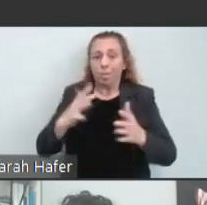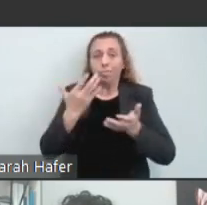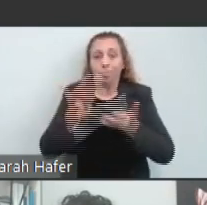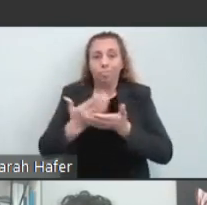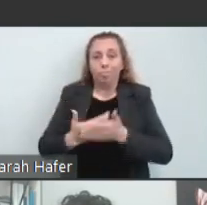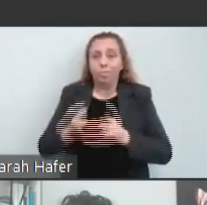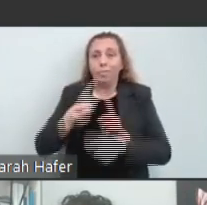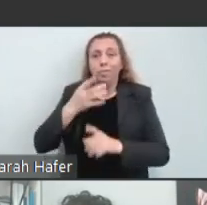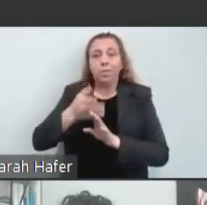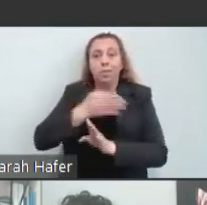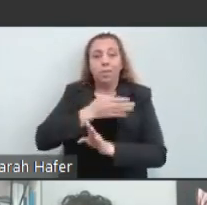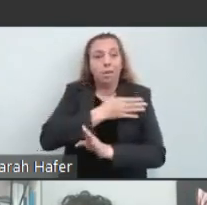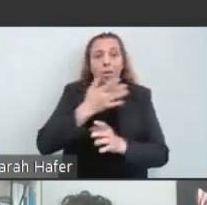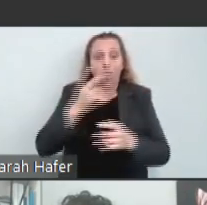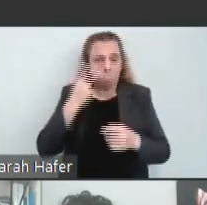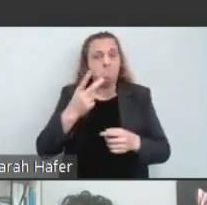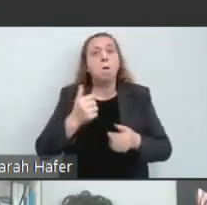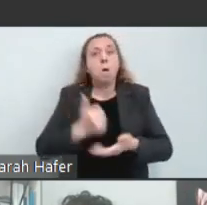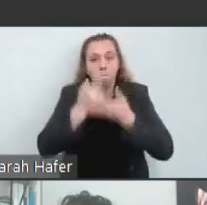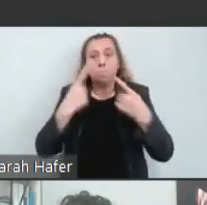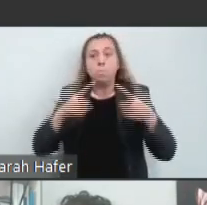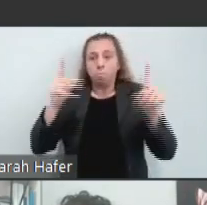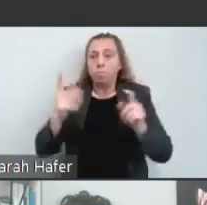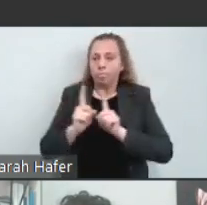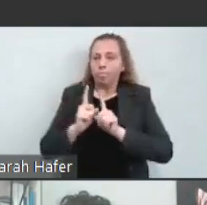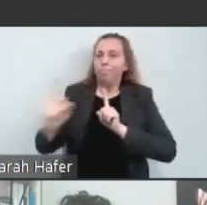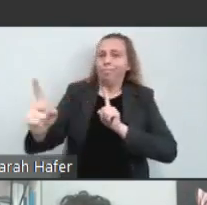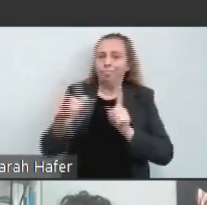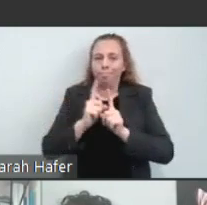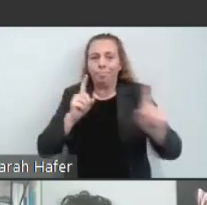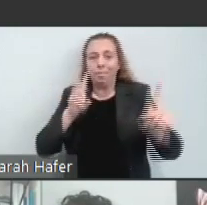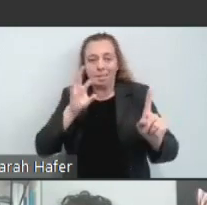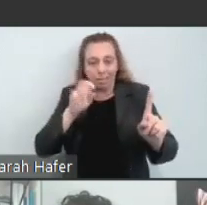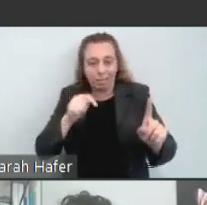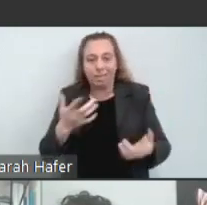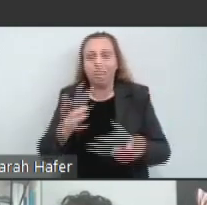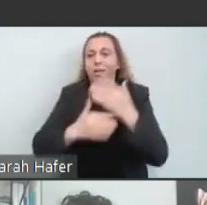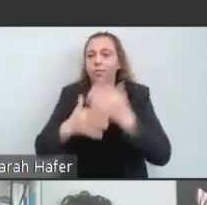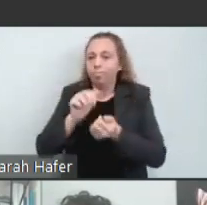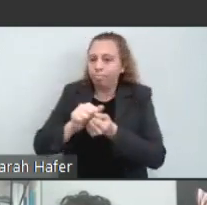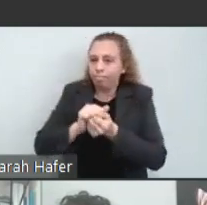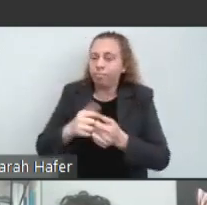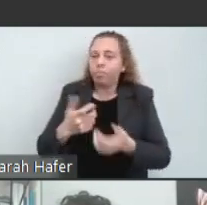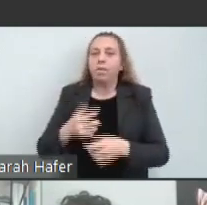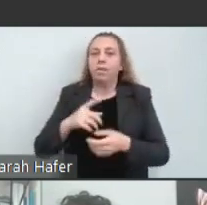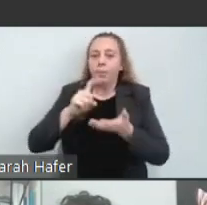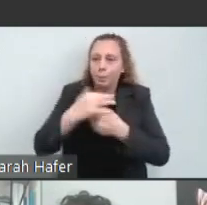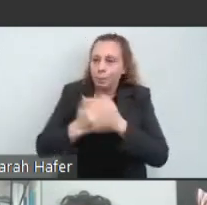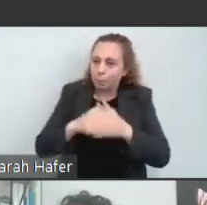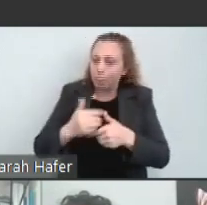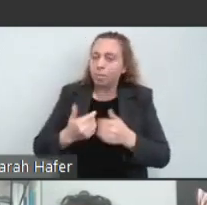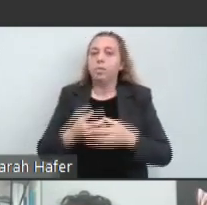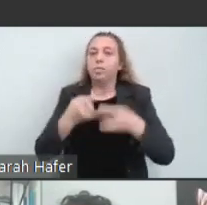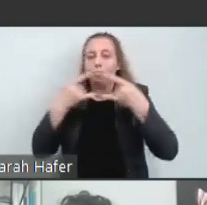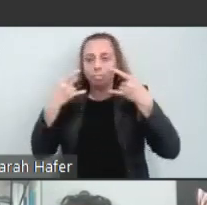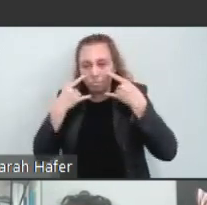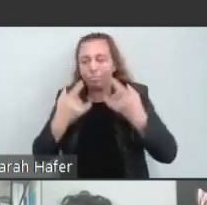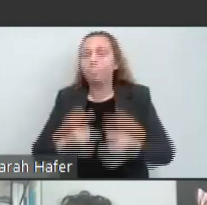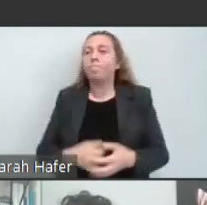washing. We are all going to have to adapt our daily lives, expectations, habits, and routines for the foreseeable